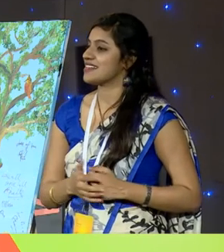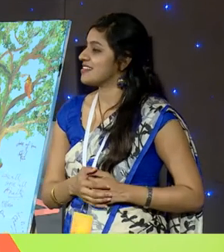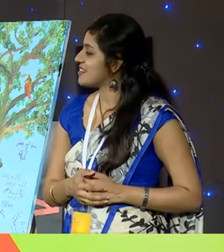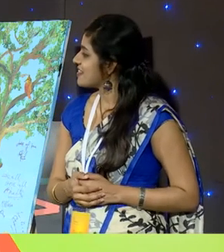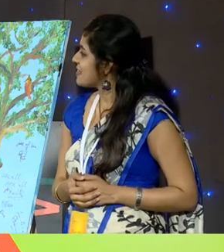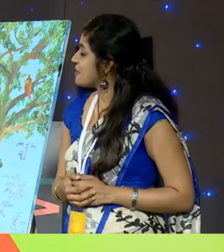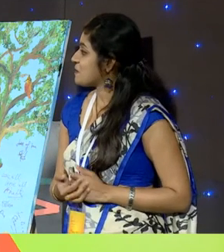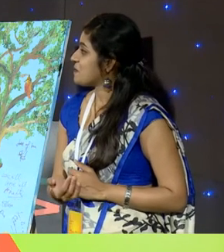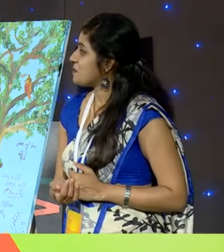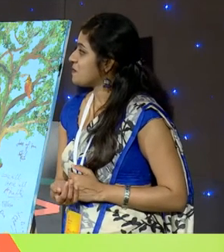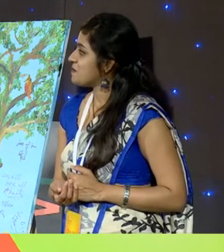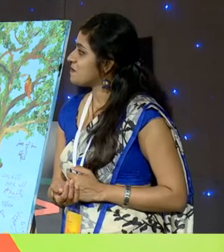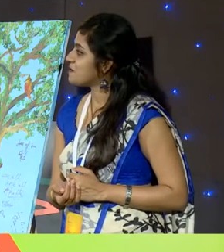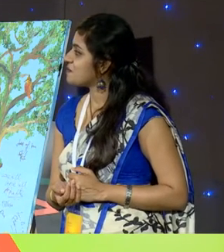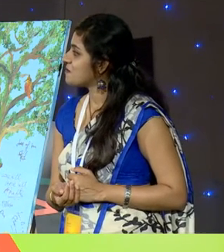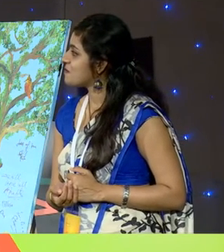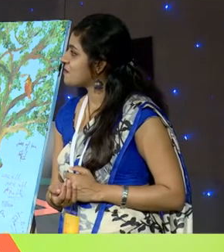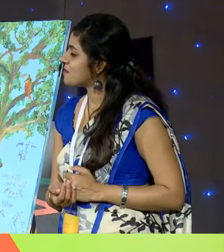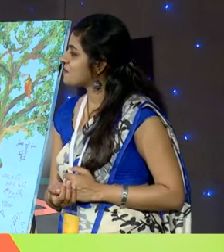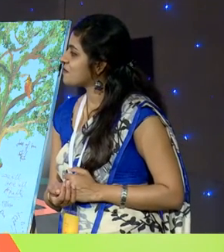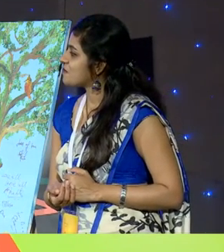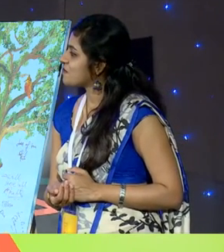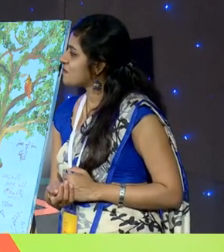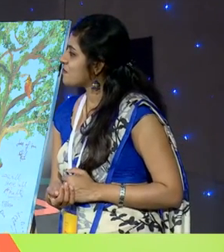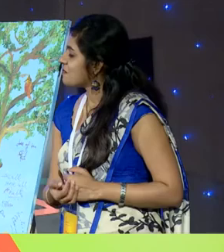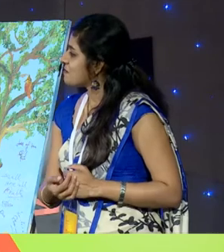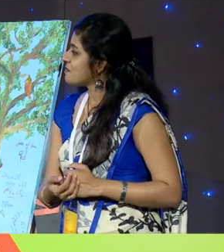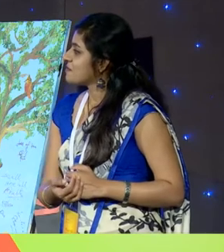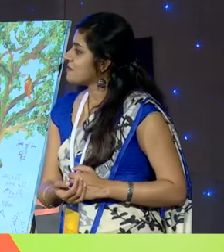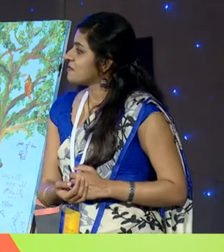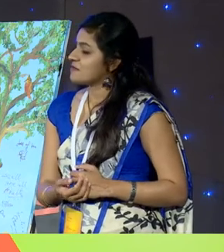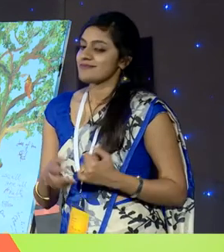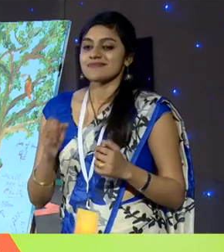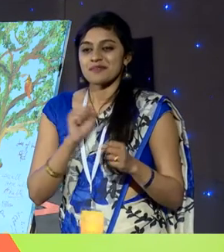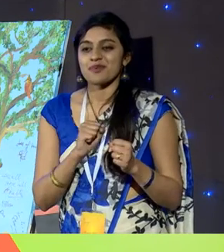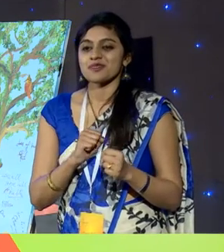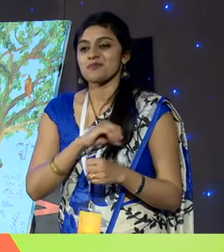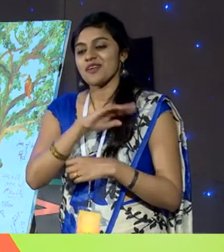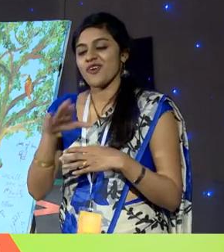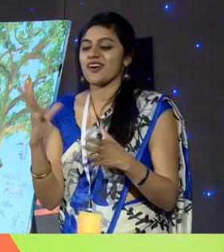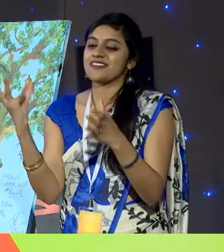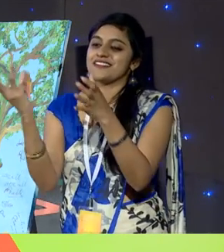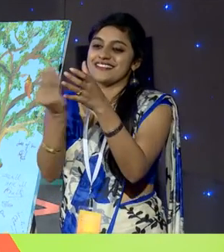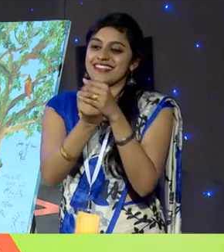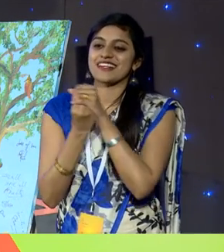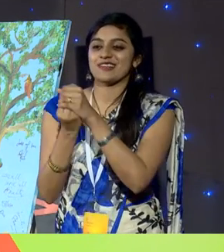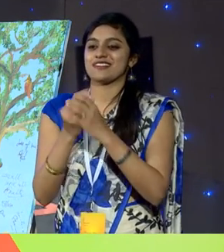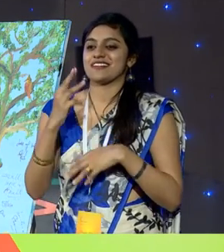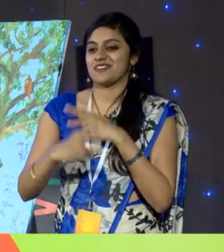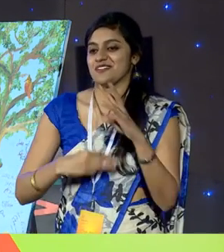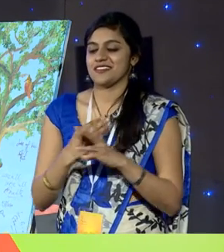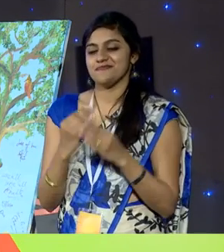takes to make the society, the world, the workplace, and everything else inclusive. Thanks for the opportunity. And I